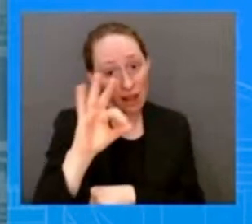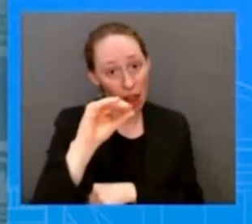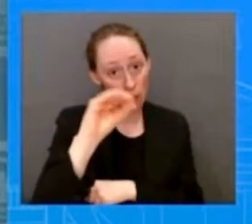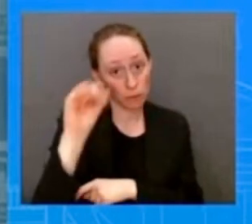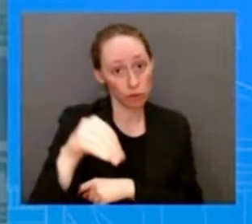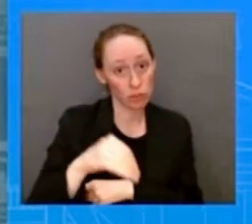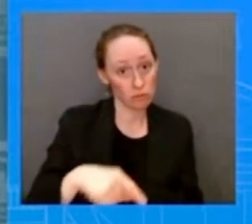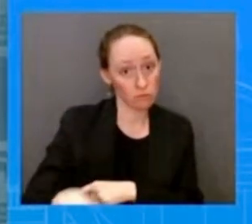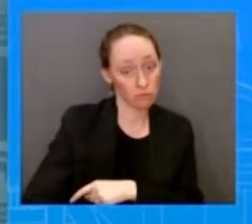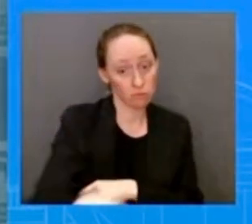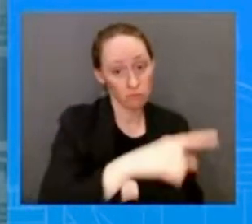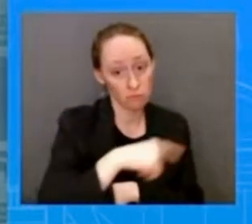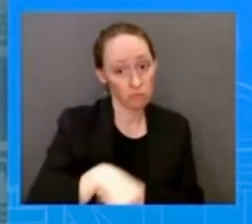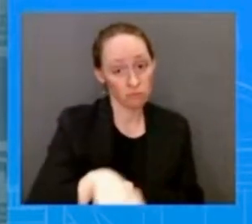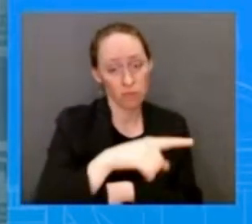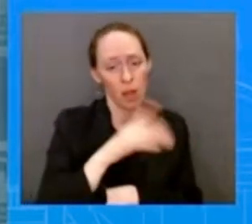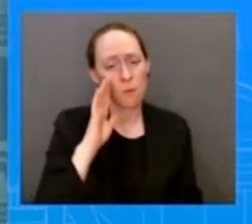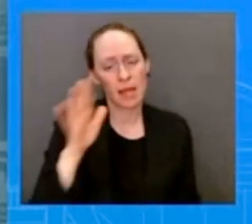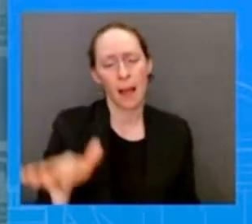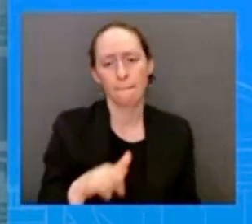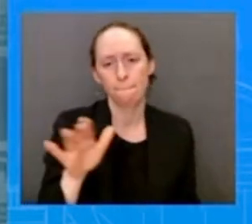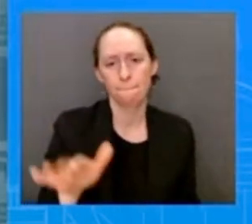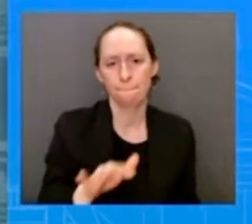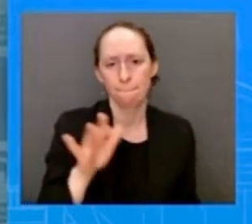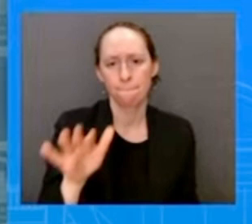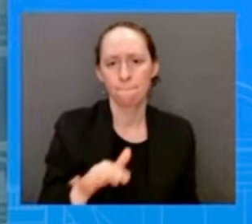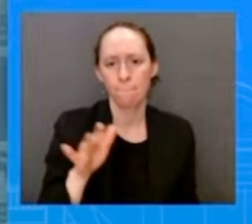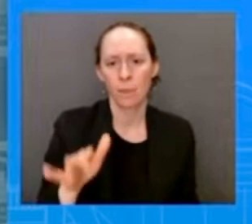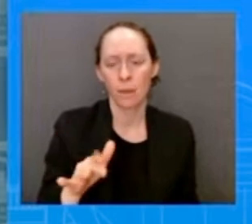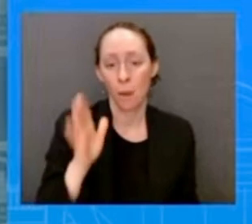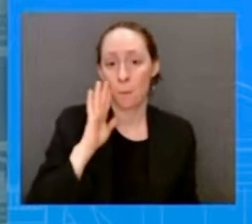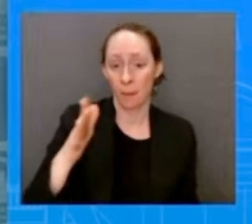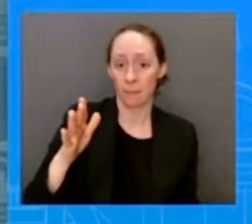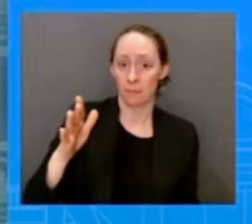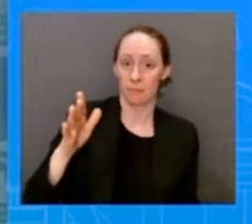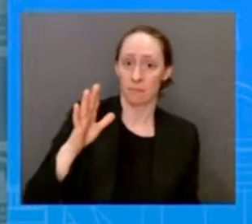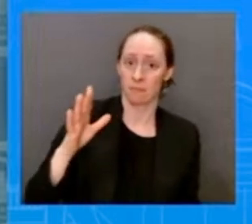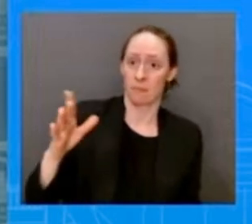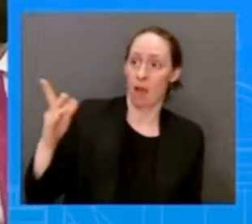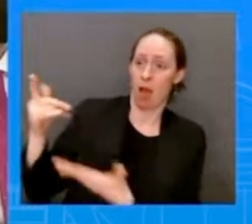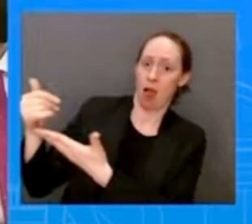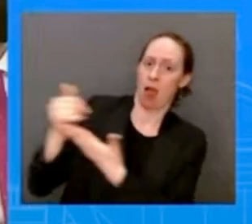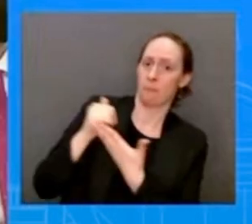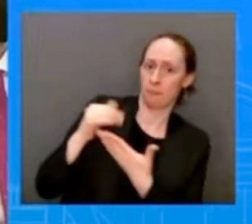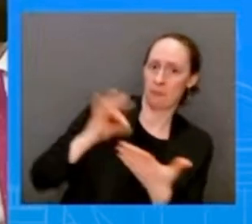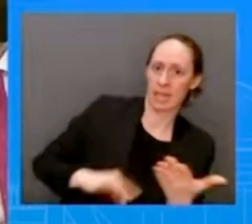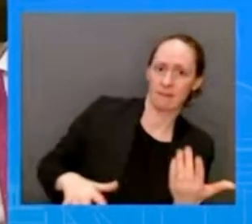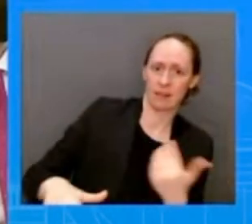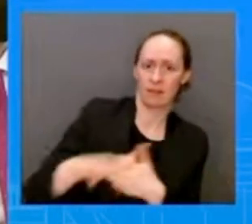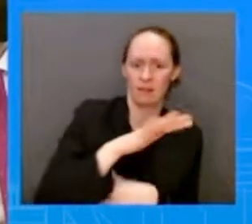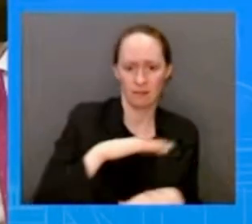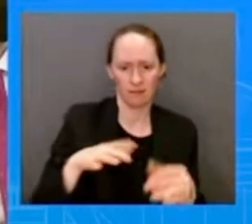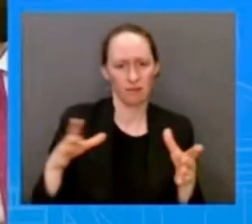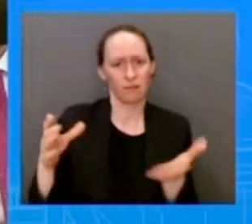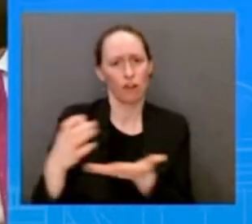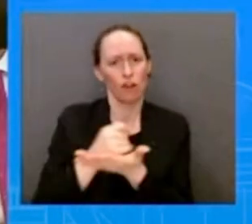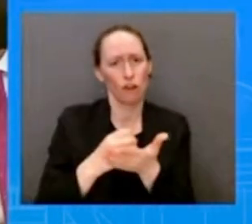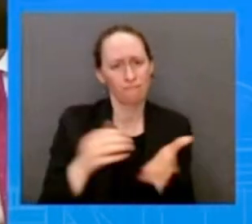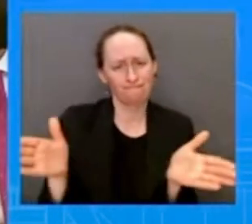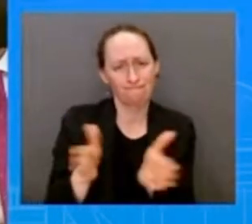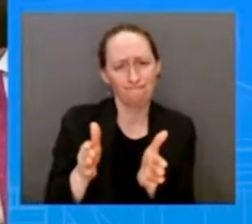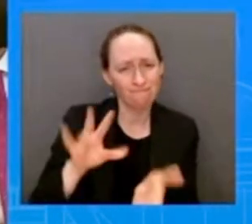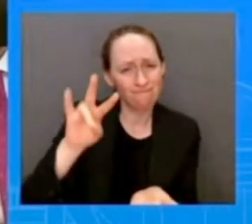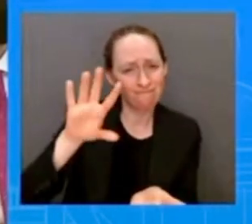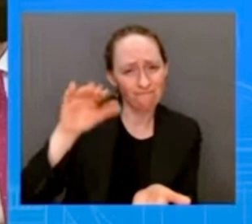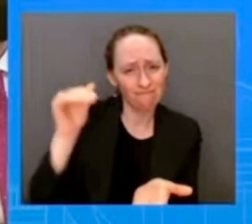be able to participate in the president's plan are making less than $75,000. It sounds like Plan B is Plan A, right? And so I